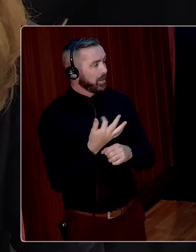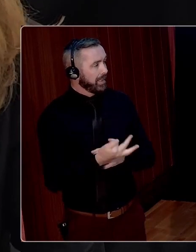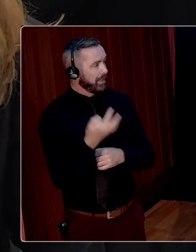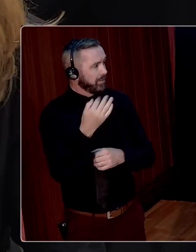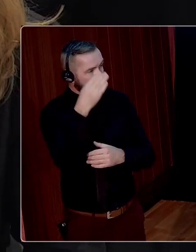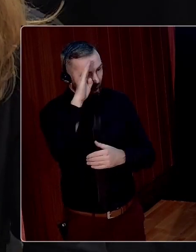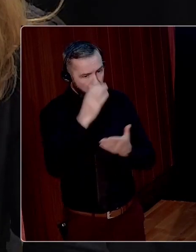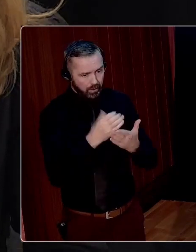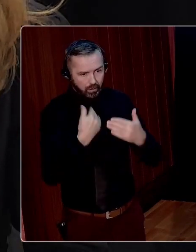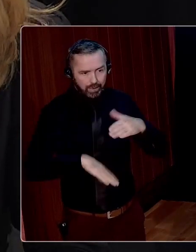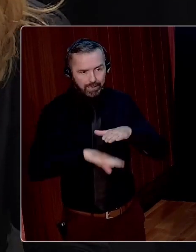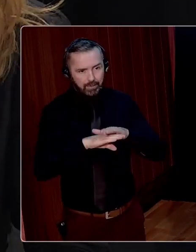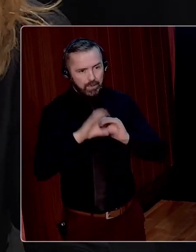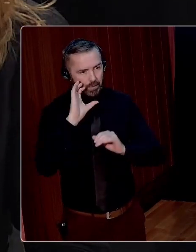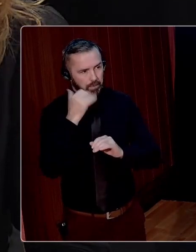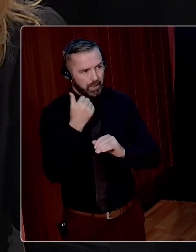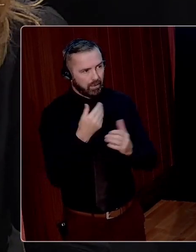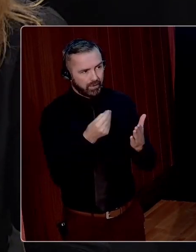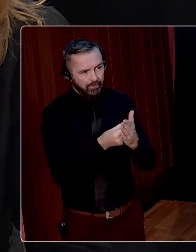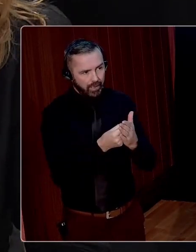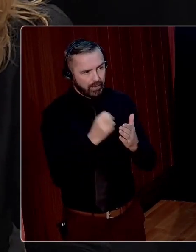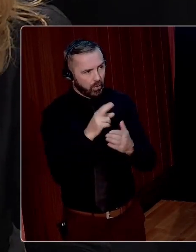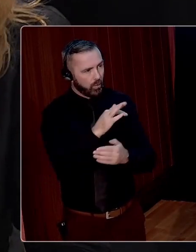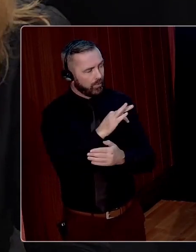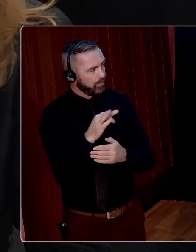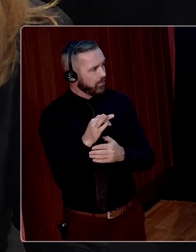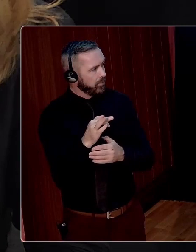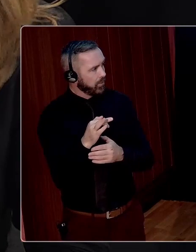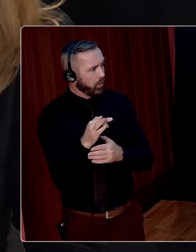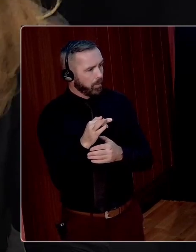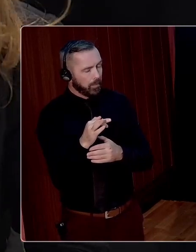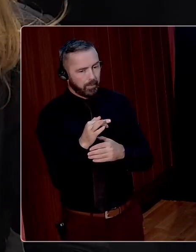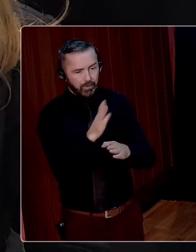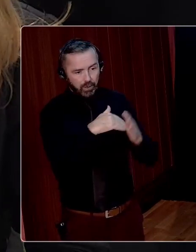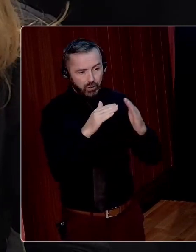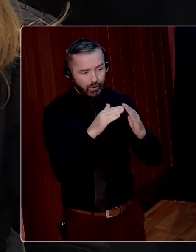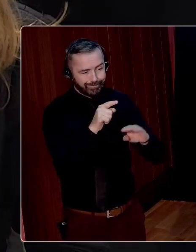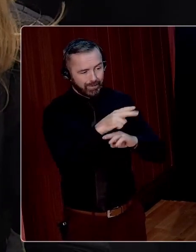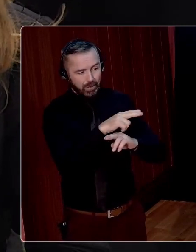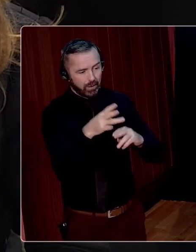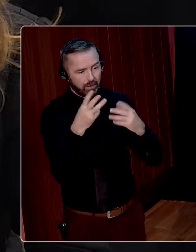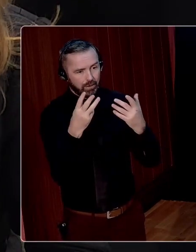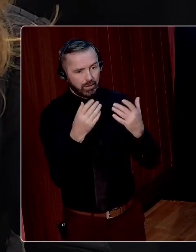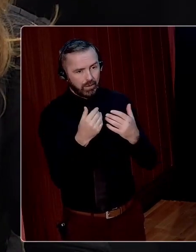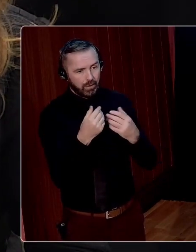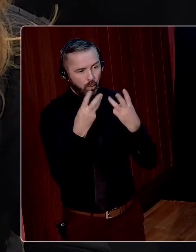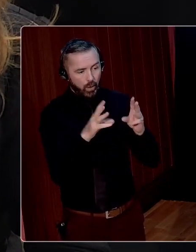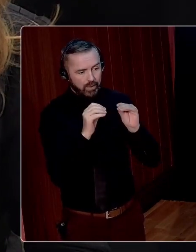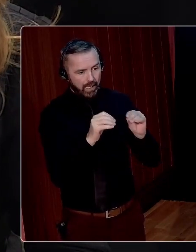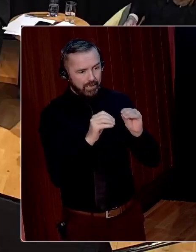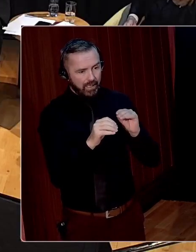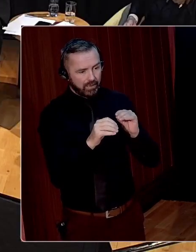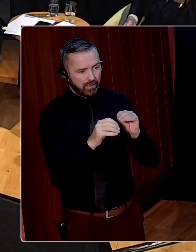were the preparatory colleges were limited because of the Department of Finance or from or the churches didn't want that education